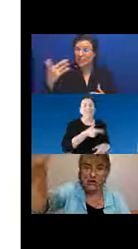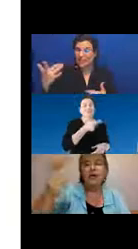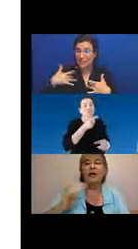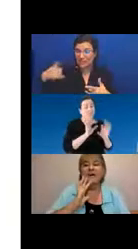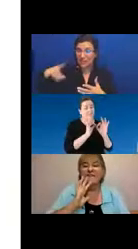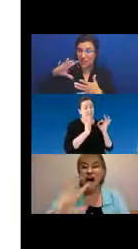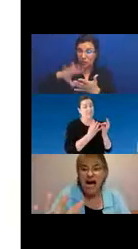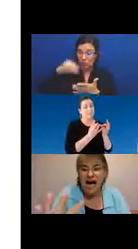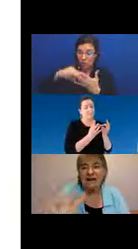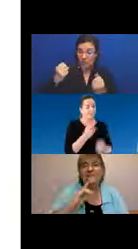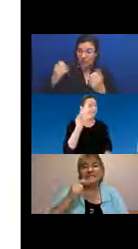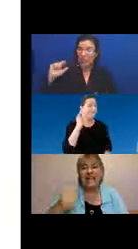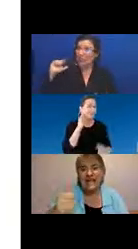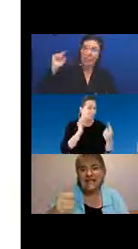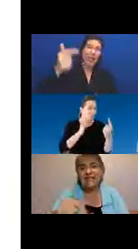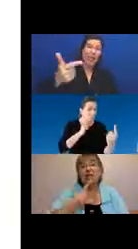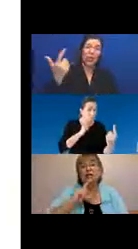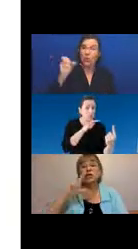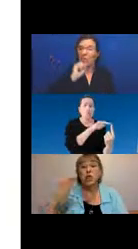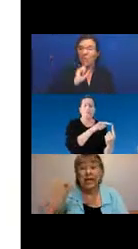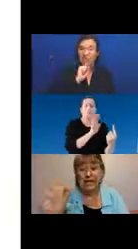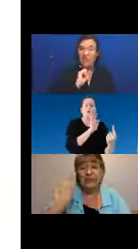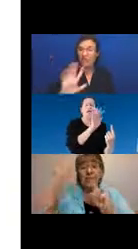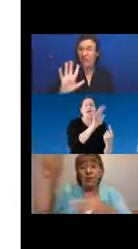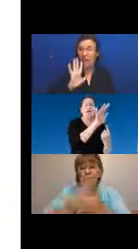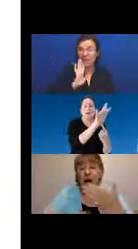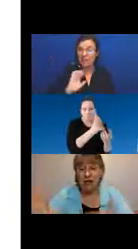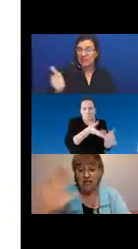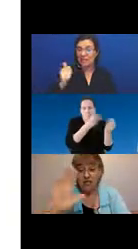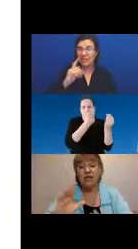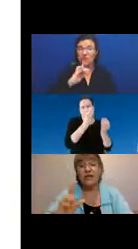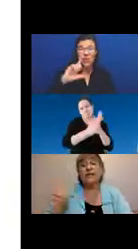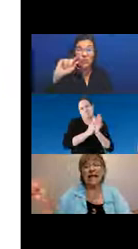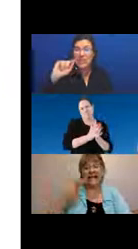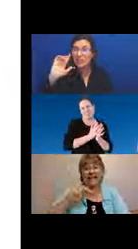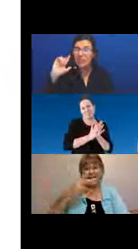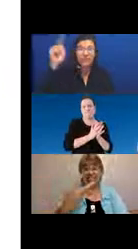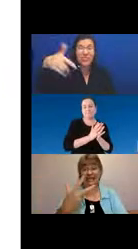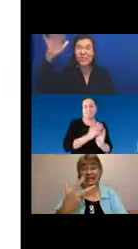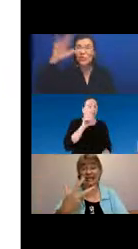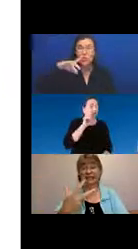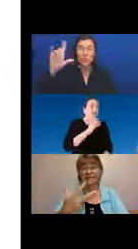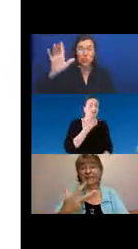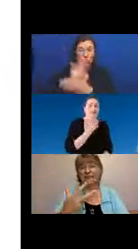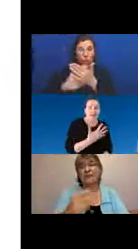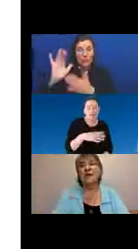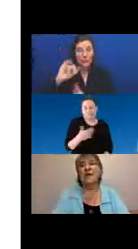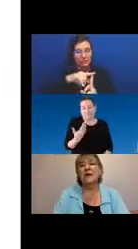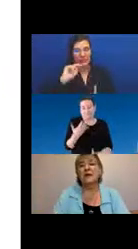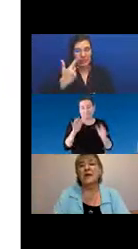later, 5, 10, 20, when they go to college, like Nancy.